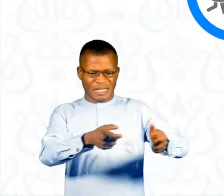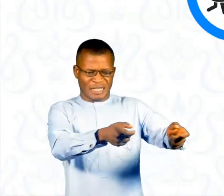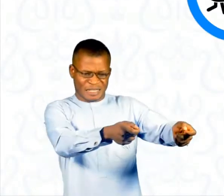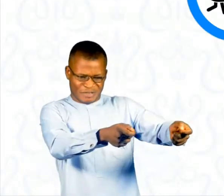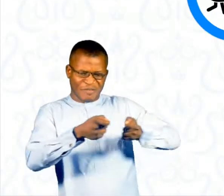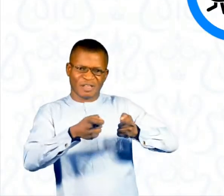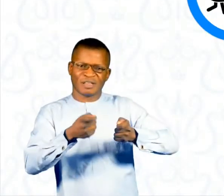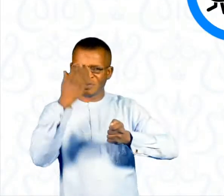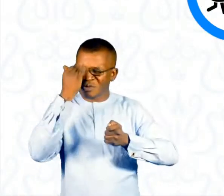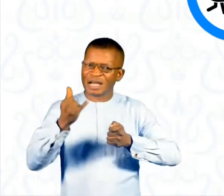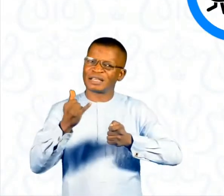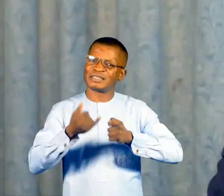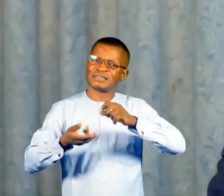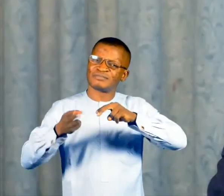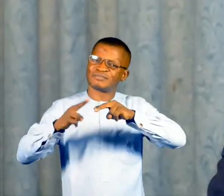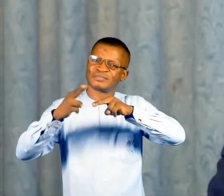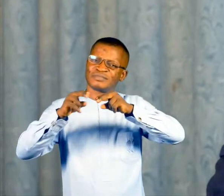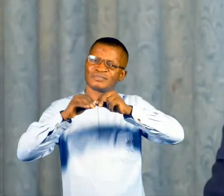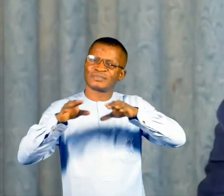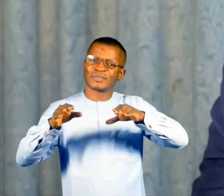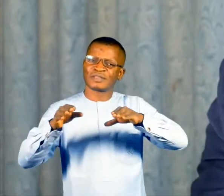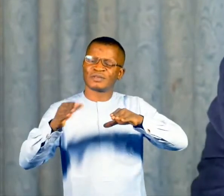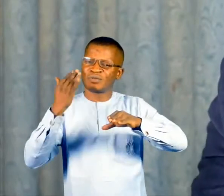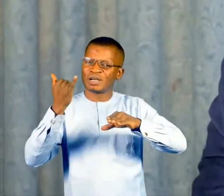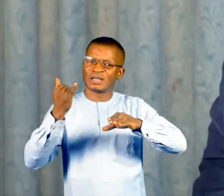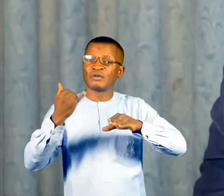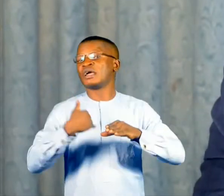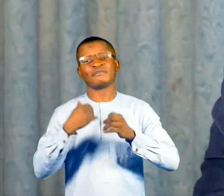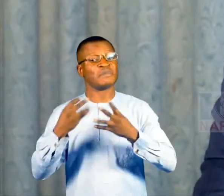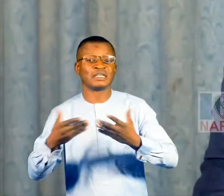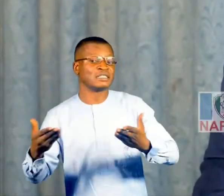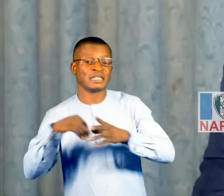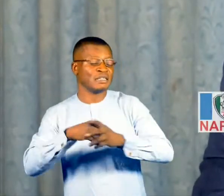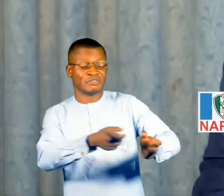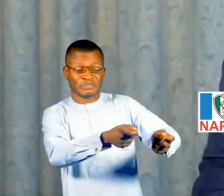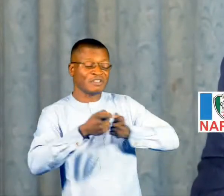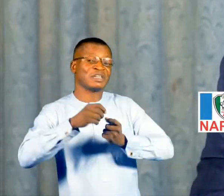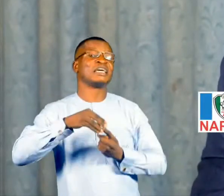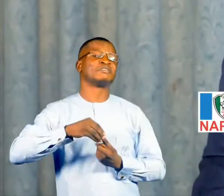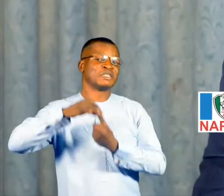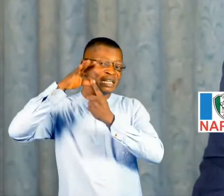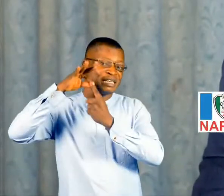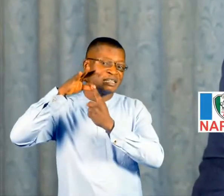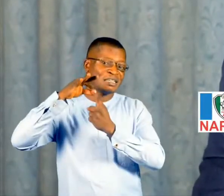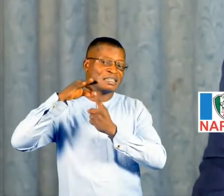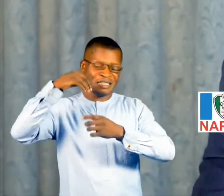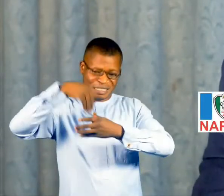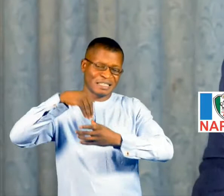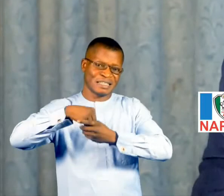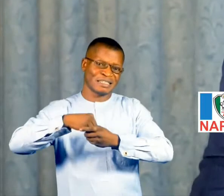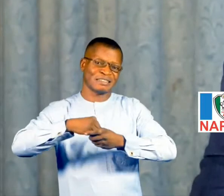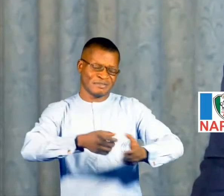human trafficking thrive? There are so many things in trafficking, especially